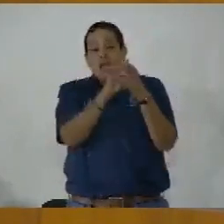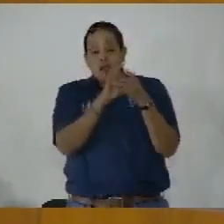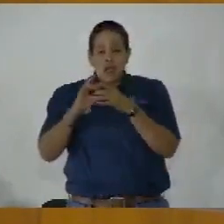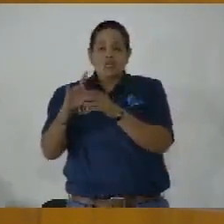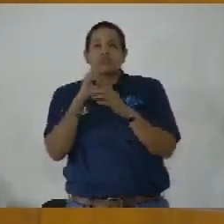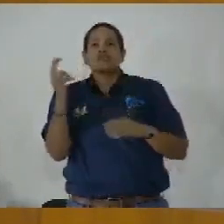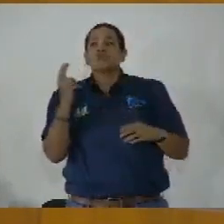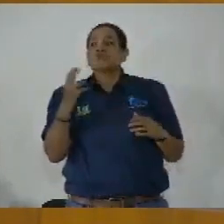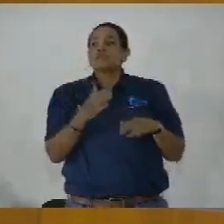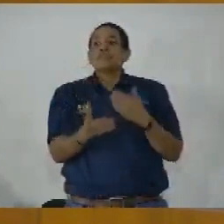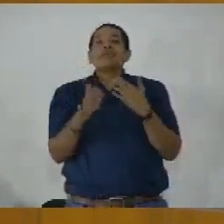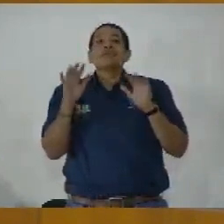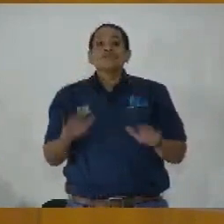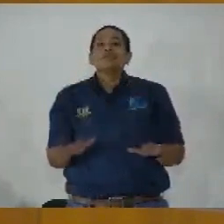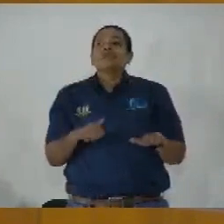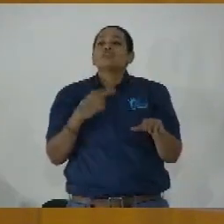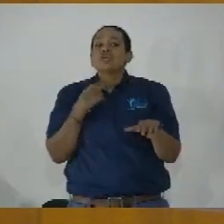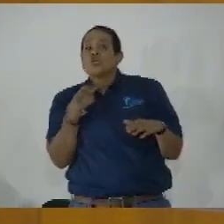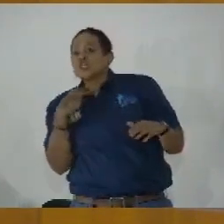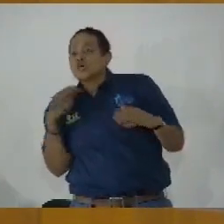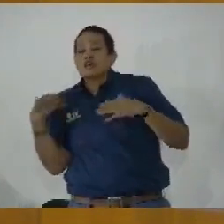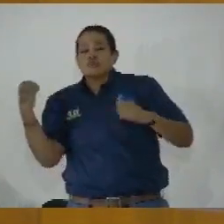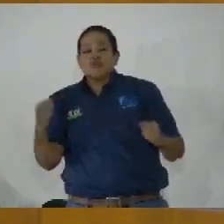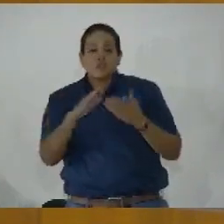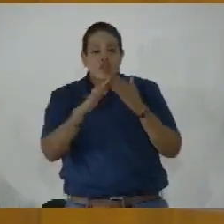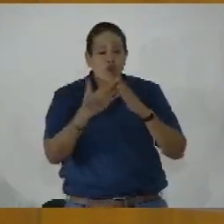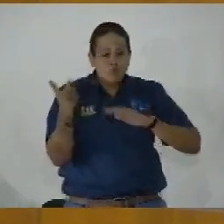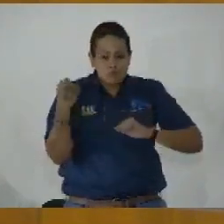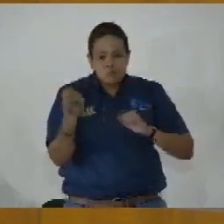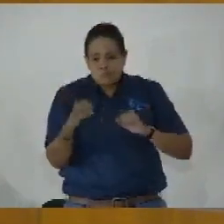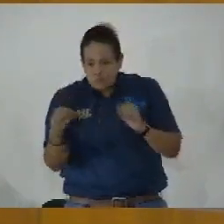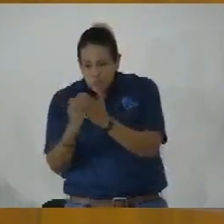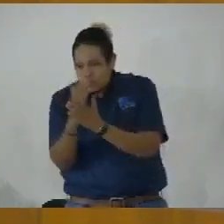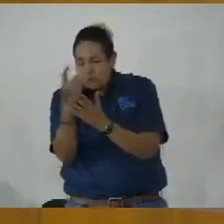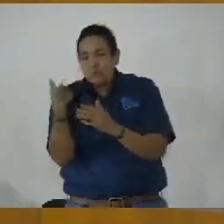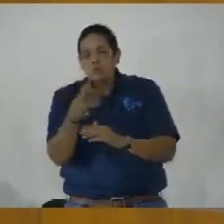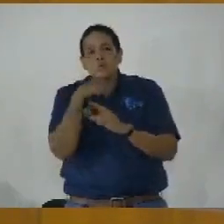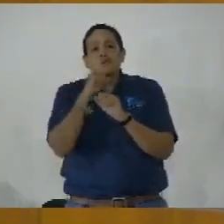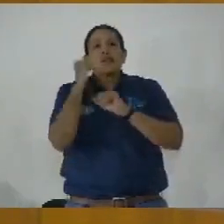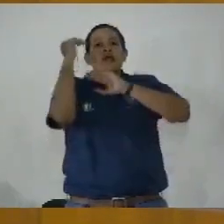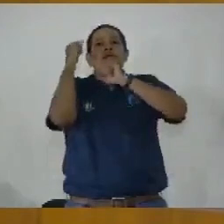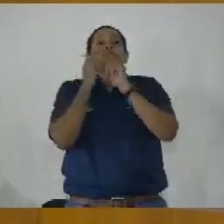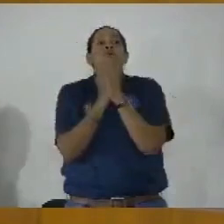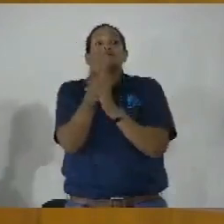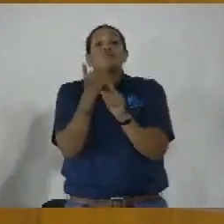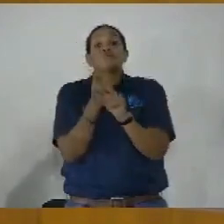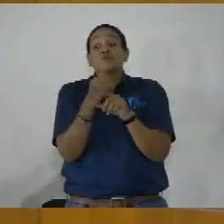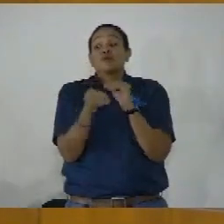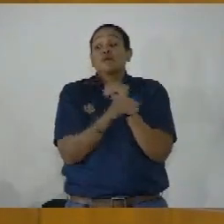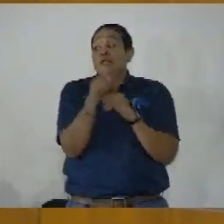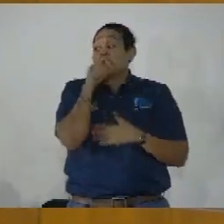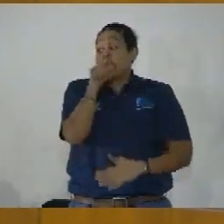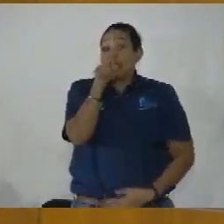easing congestion, and strengthening community resilience. We expect that by